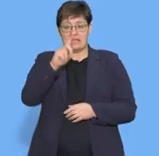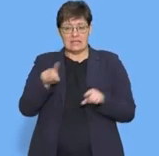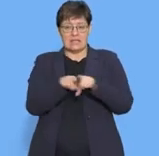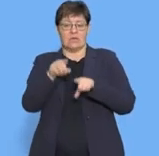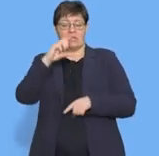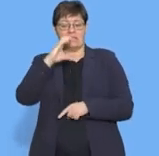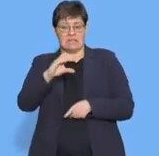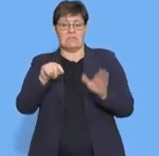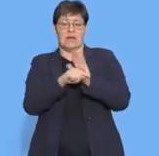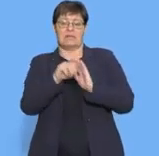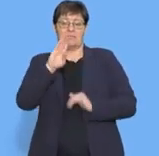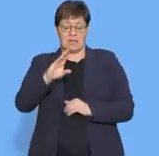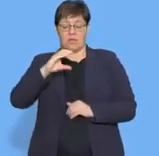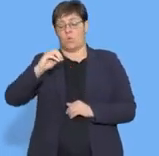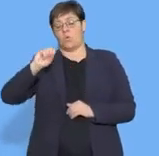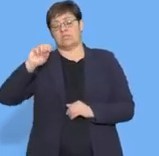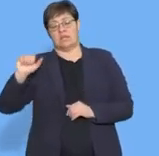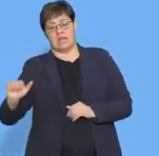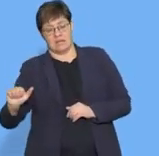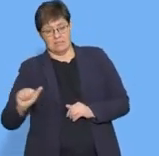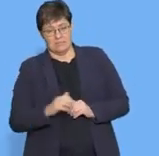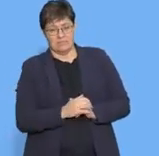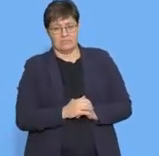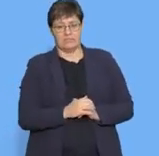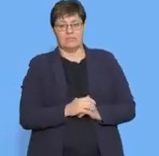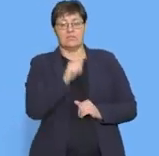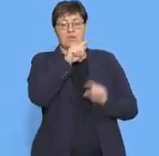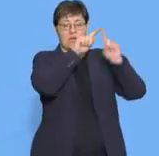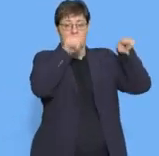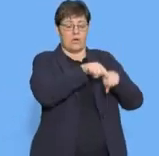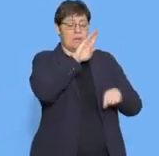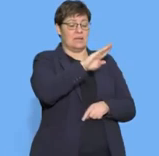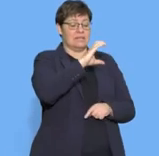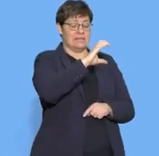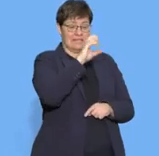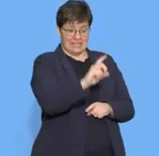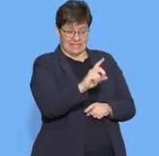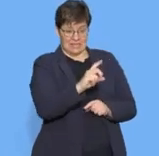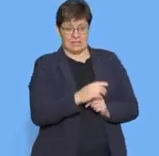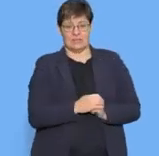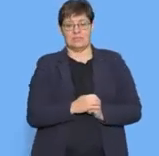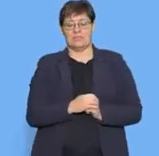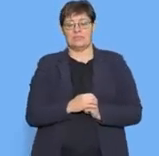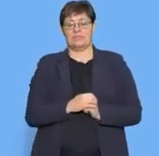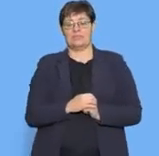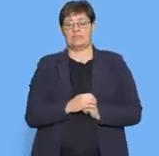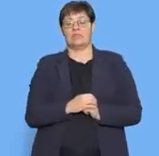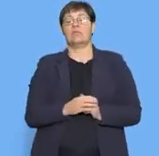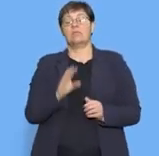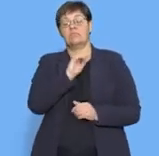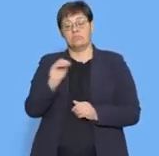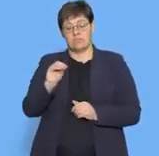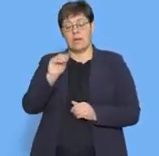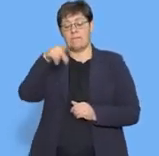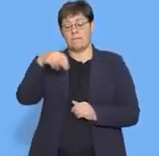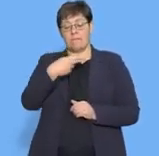BD. Okay, now if we look at this triangle here in BCD, so this triangle BCD,